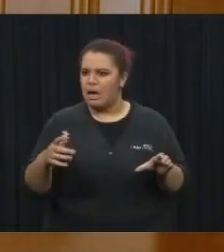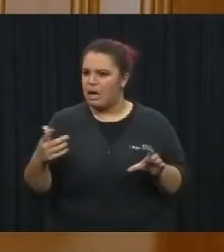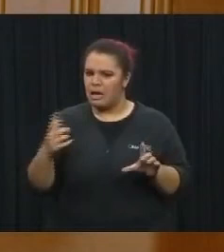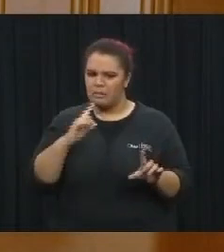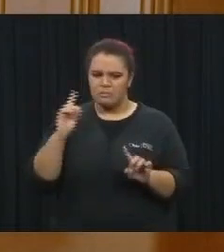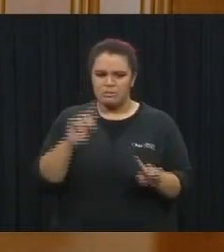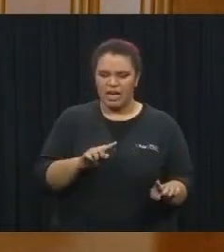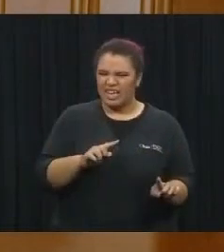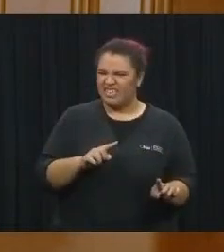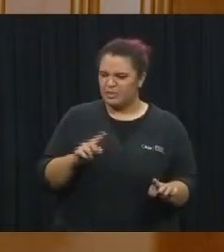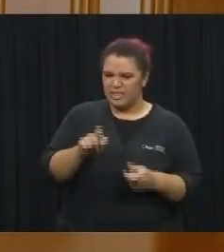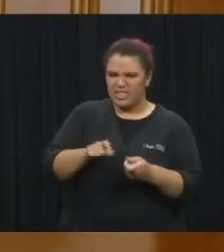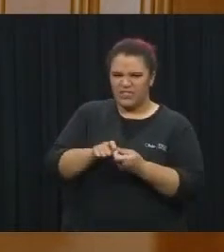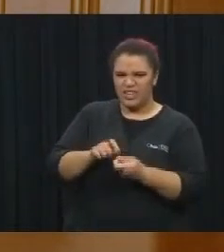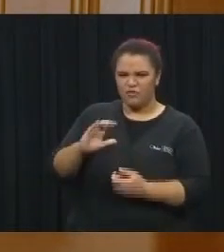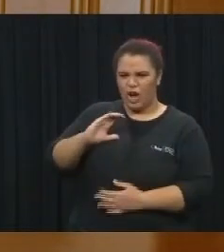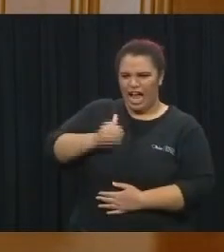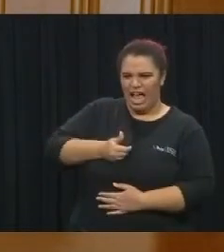Fuyao,